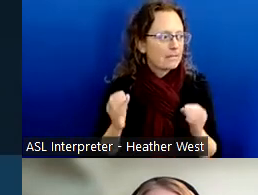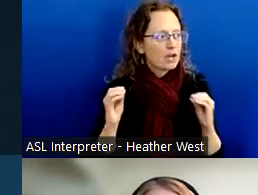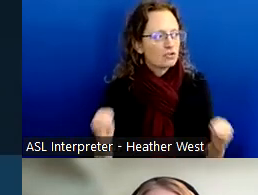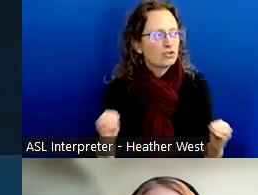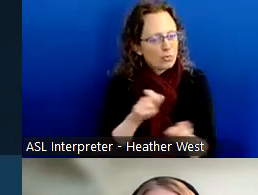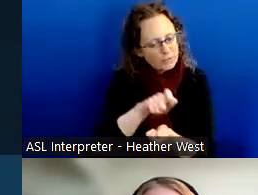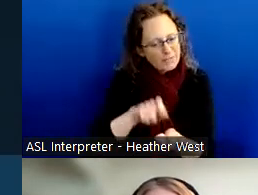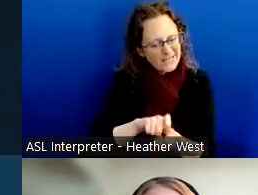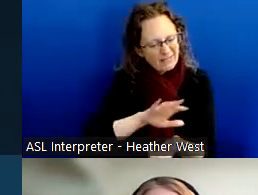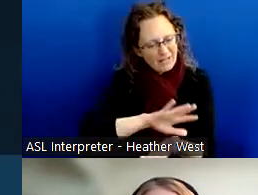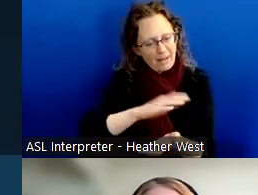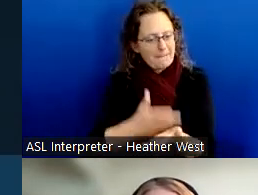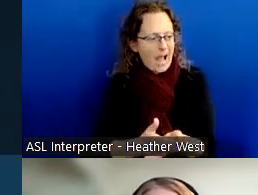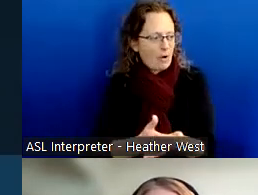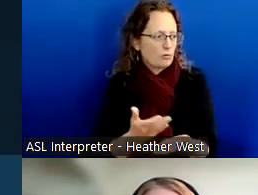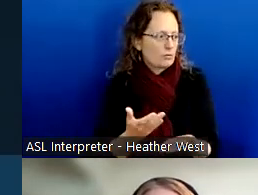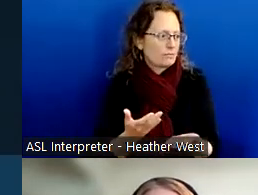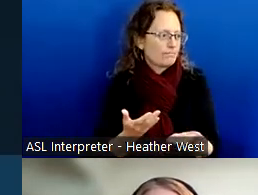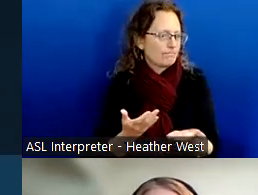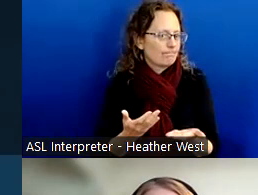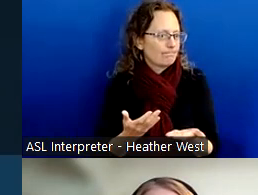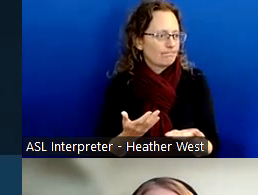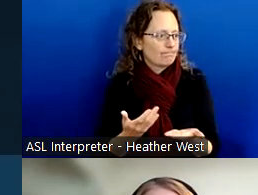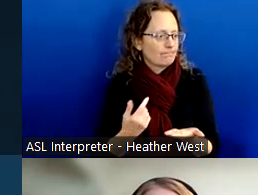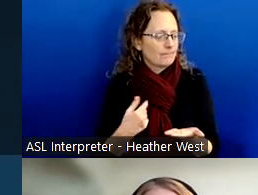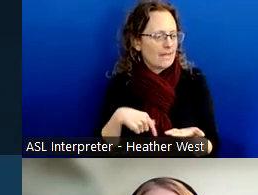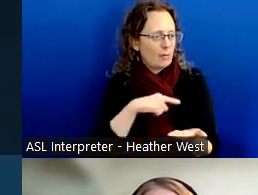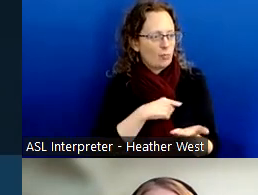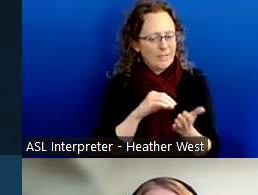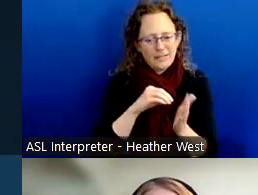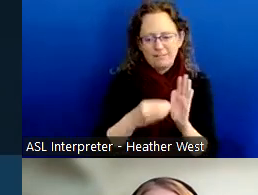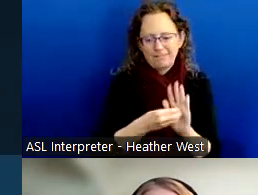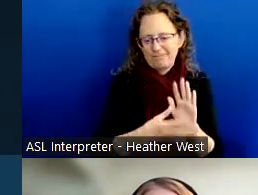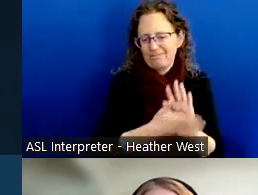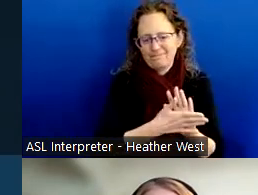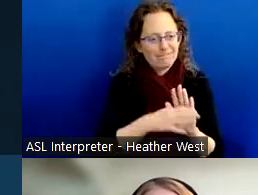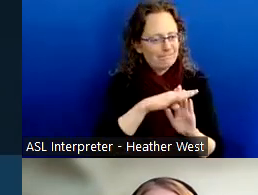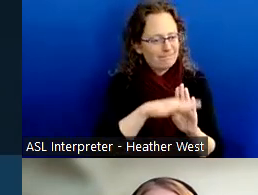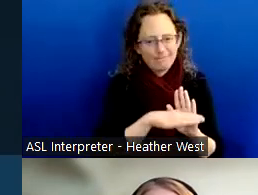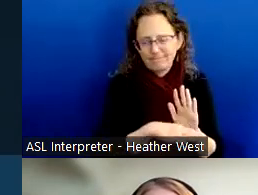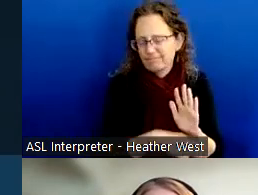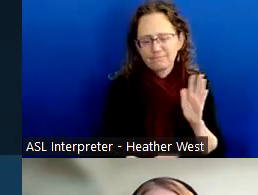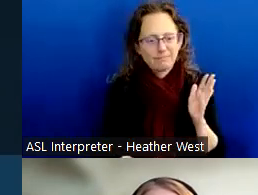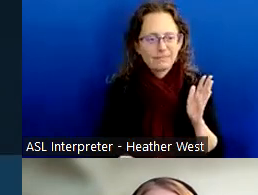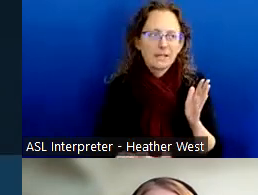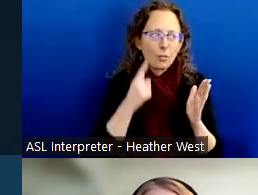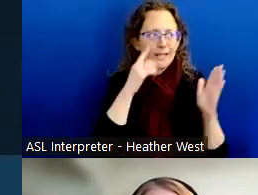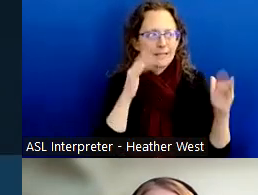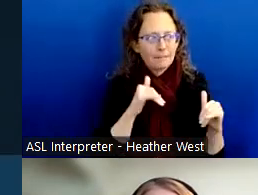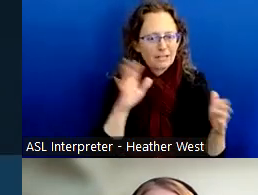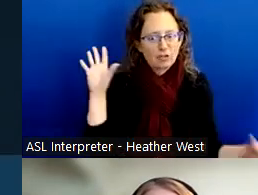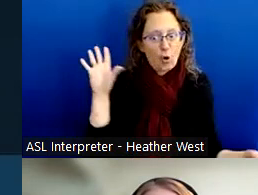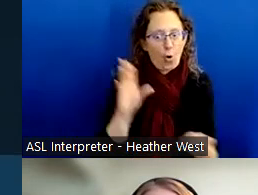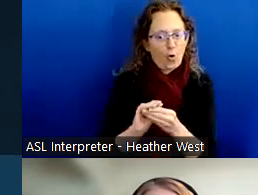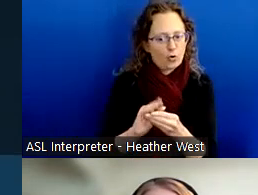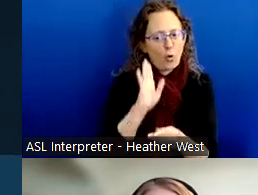prescribed amount in our guidelines for that, but we expect that we will have approximately 5 million